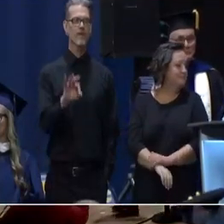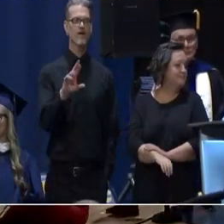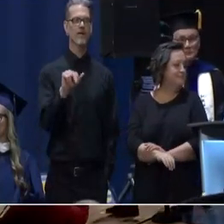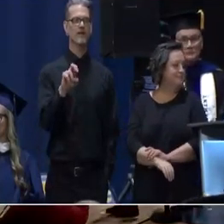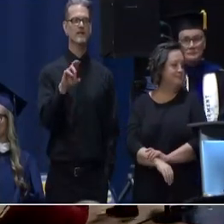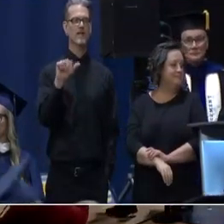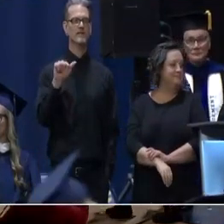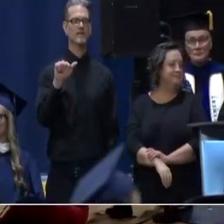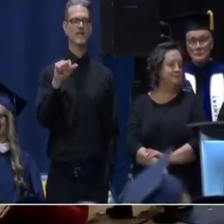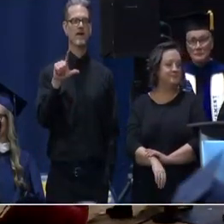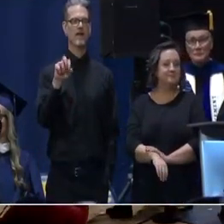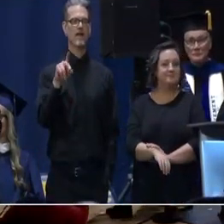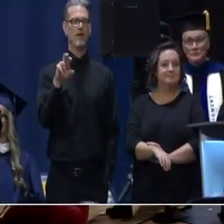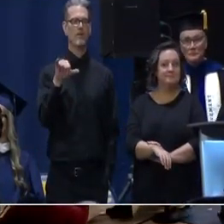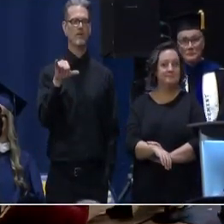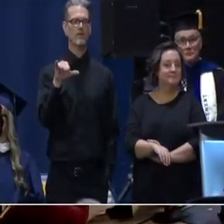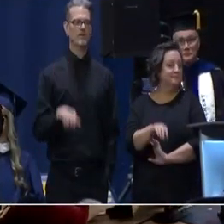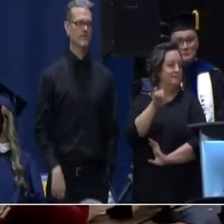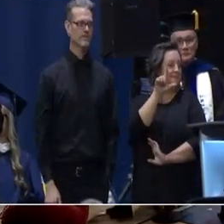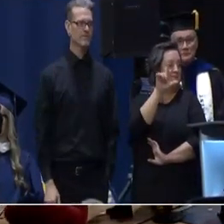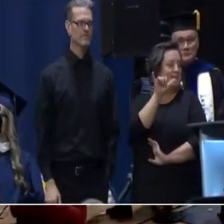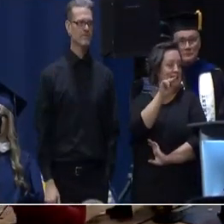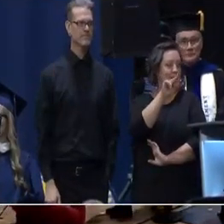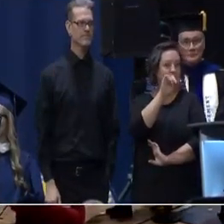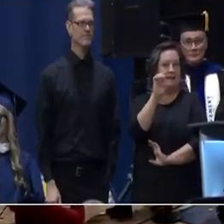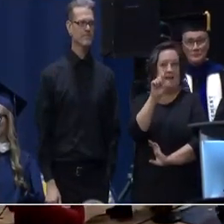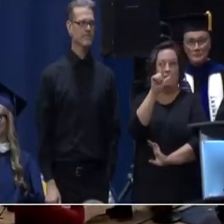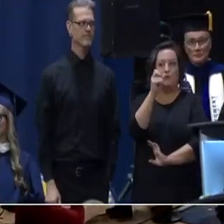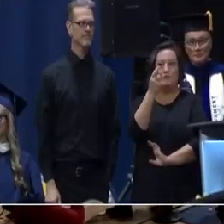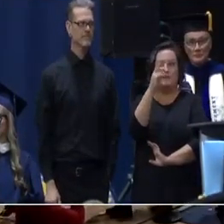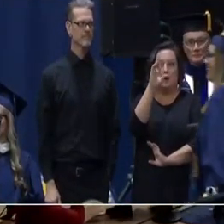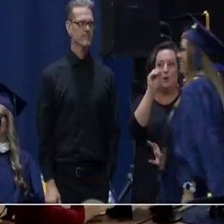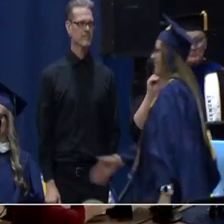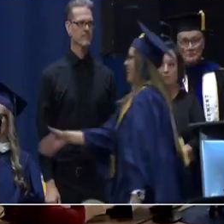Francesca Lowry. Lynette Lucero.